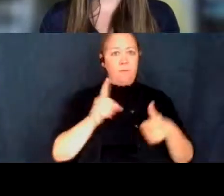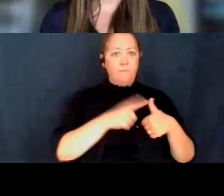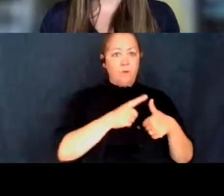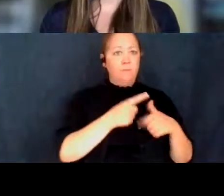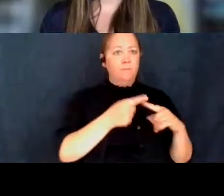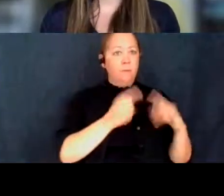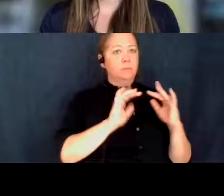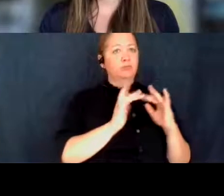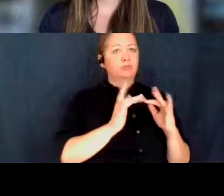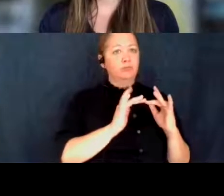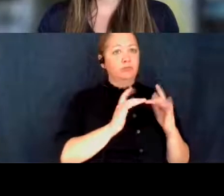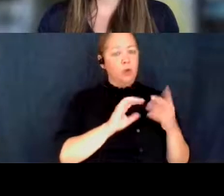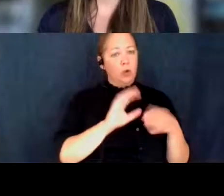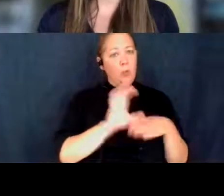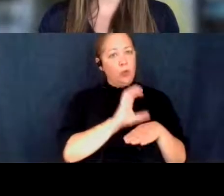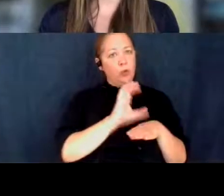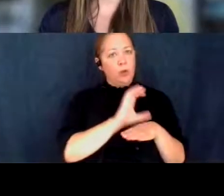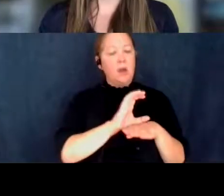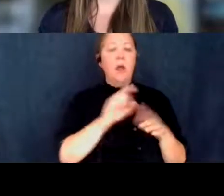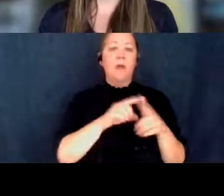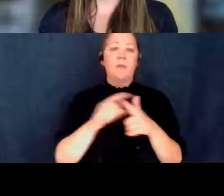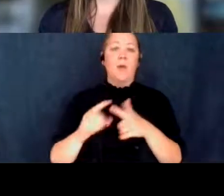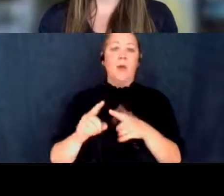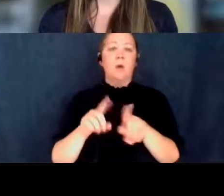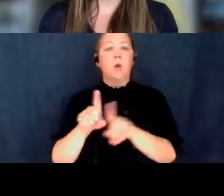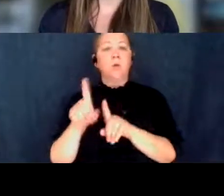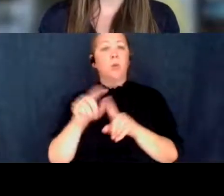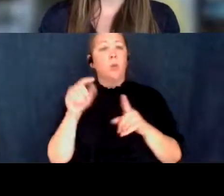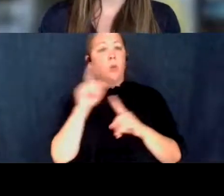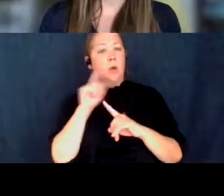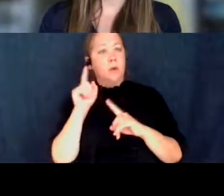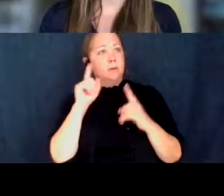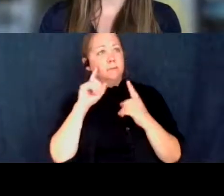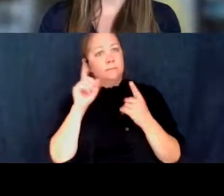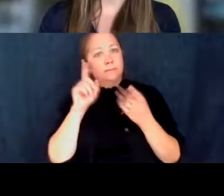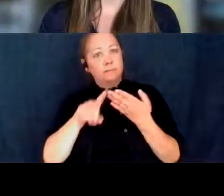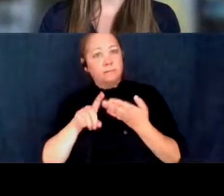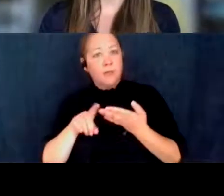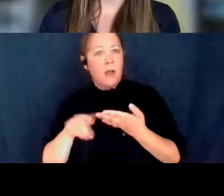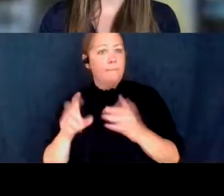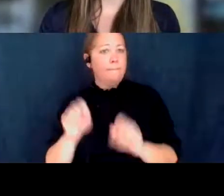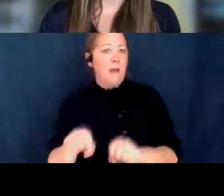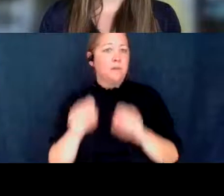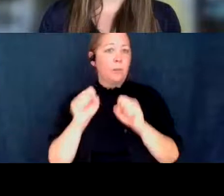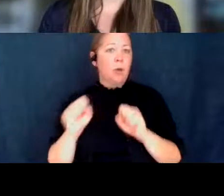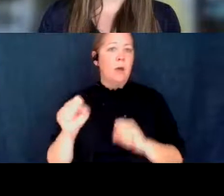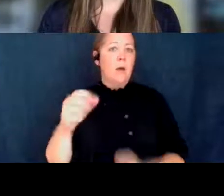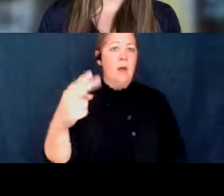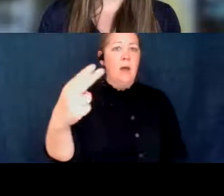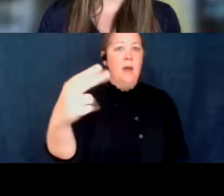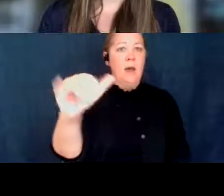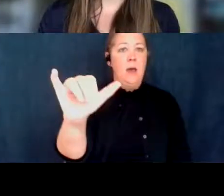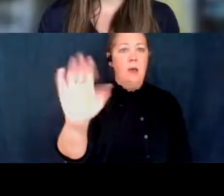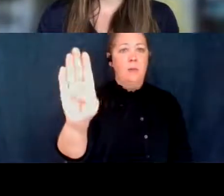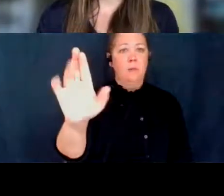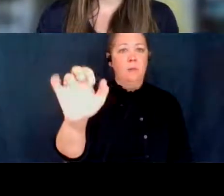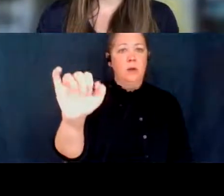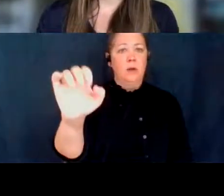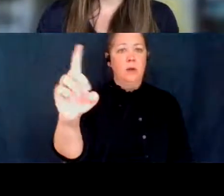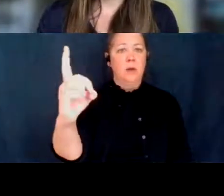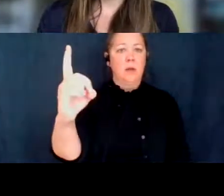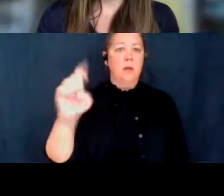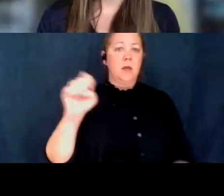then possibilities for hybrid approaches. I know a lot of universities that are using the Global Up programs have used